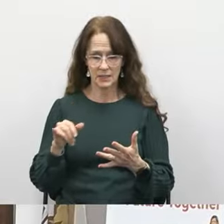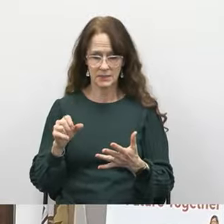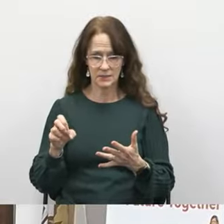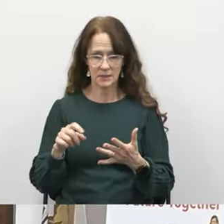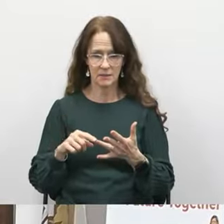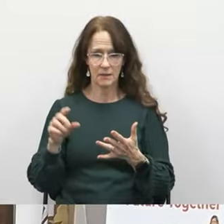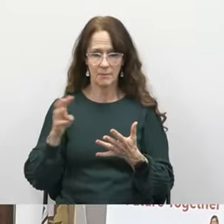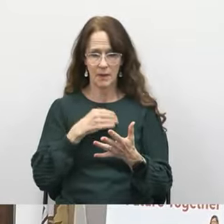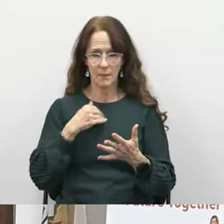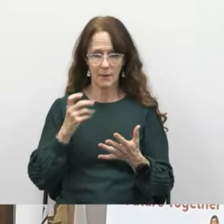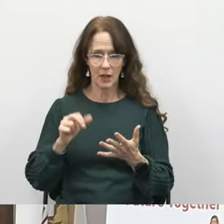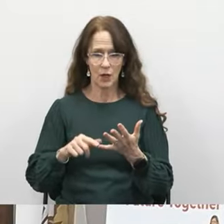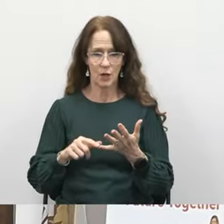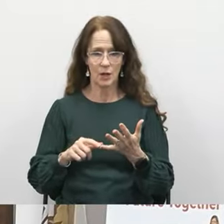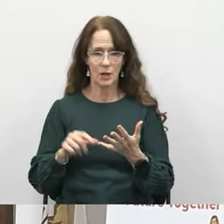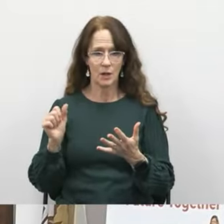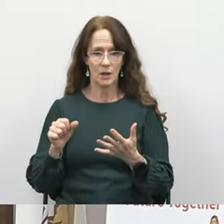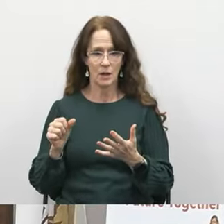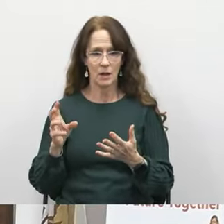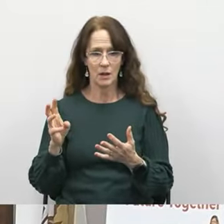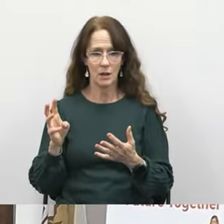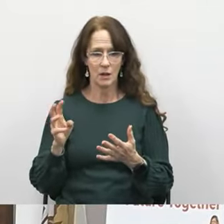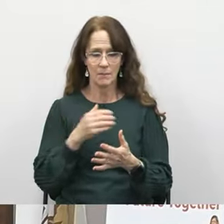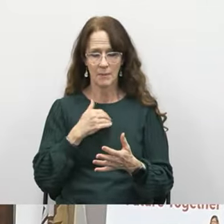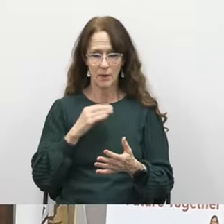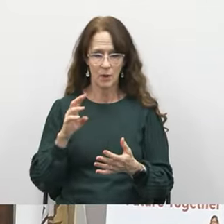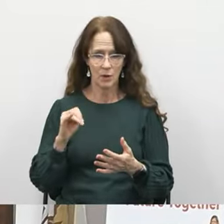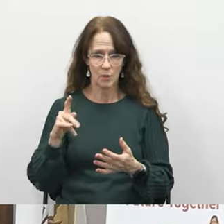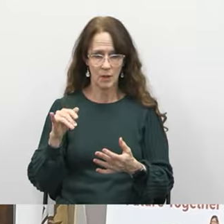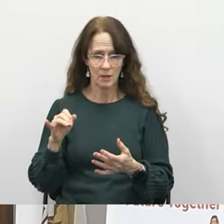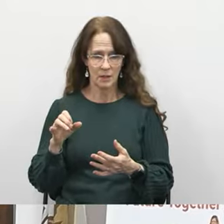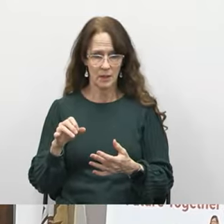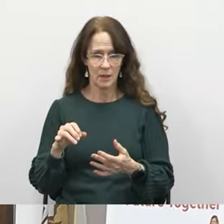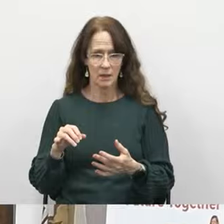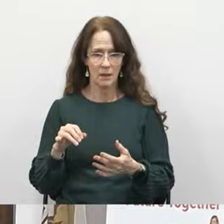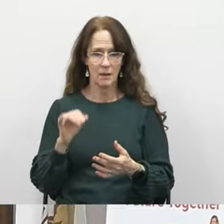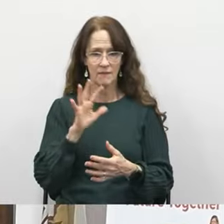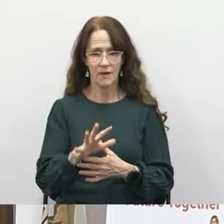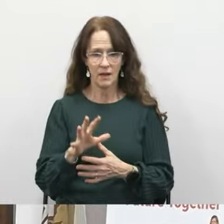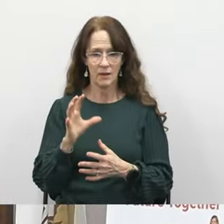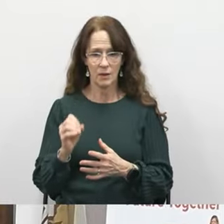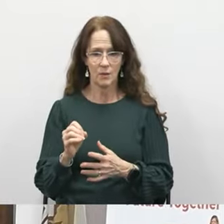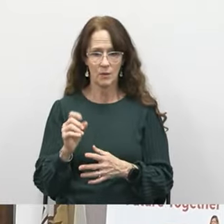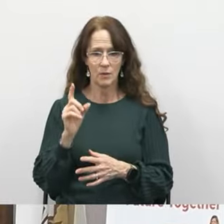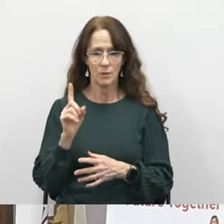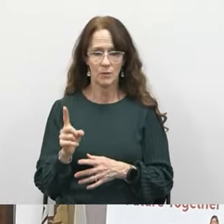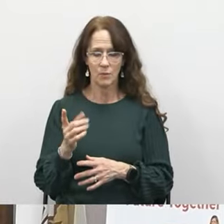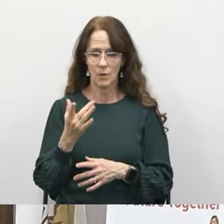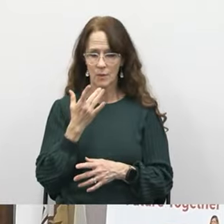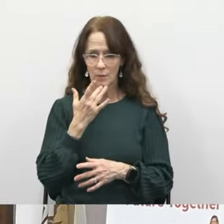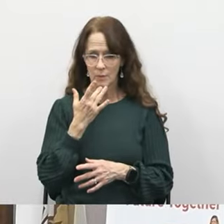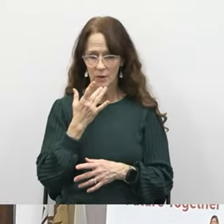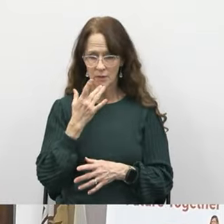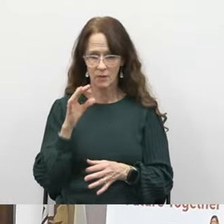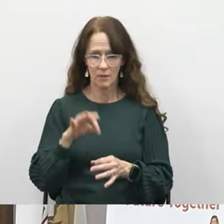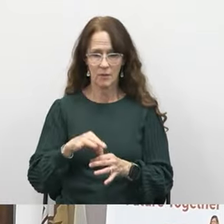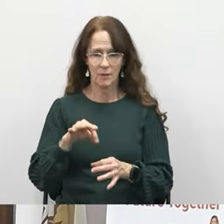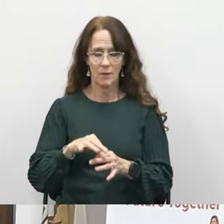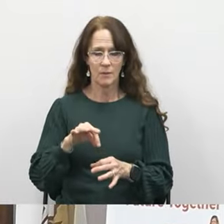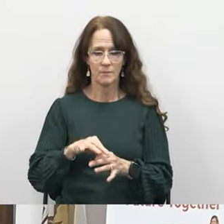Member Miller? Aye. Member Nuala? Aye. That's a 5-0 vote with 1